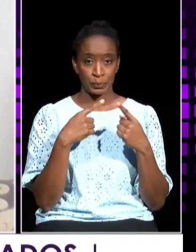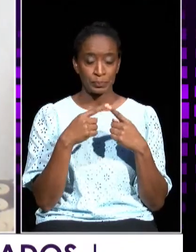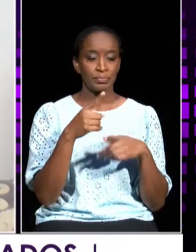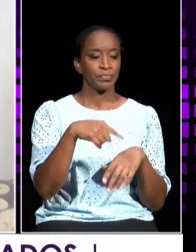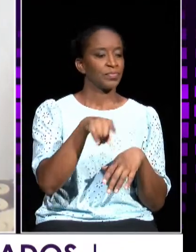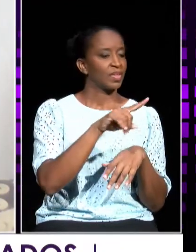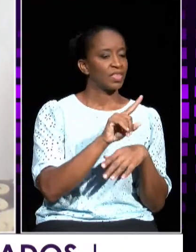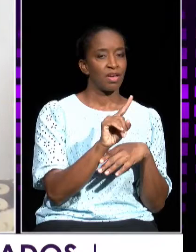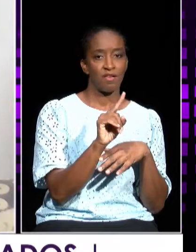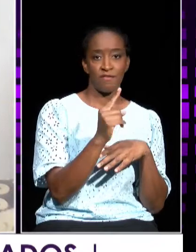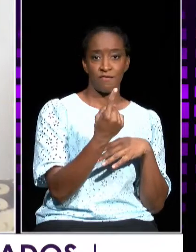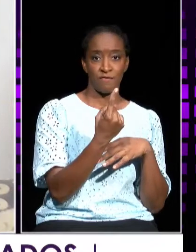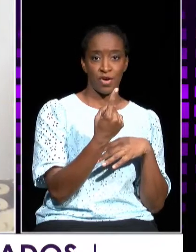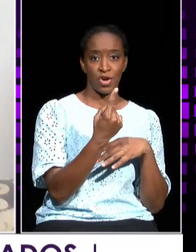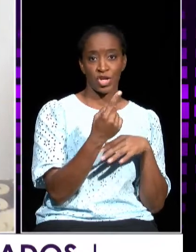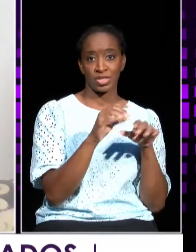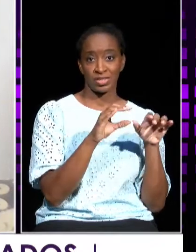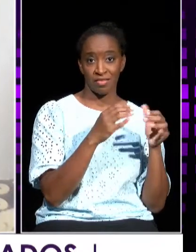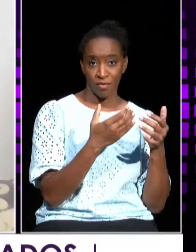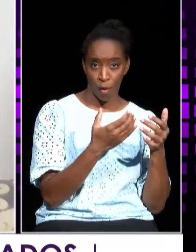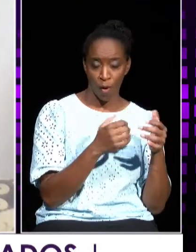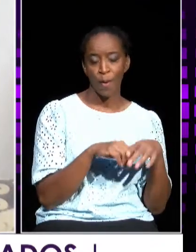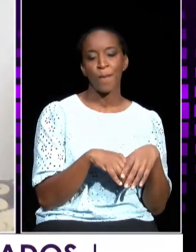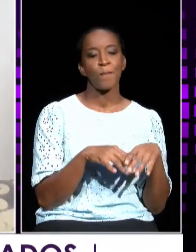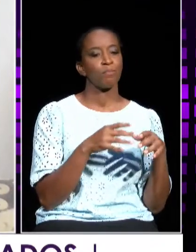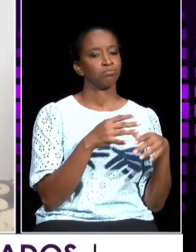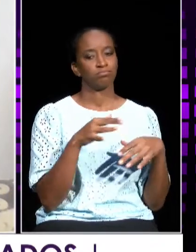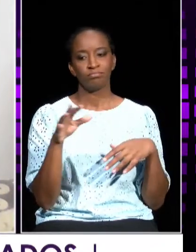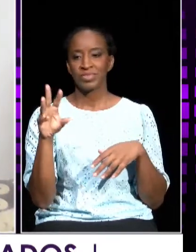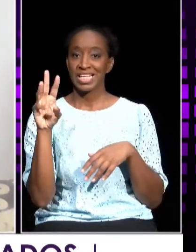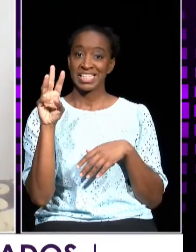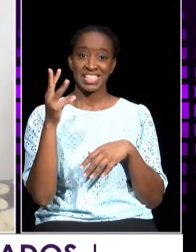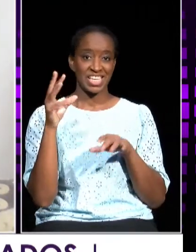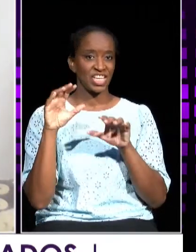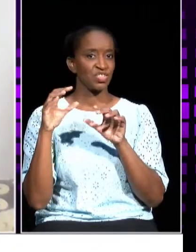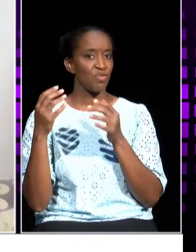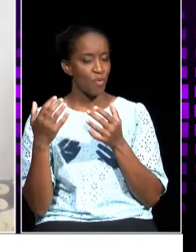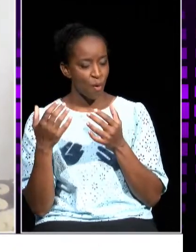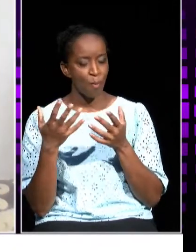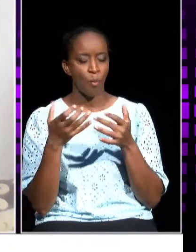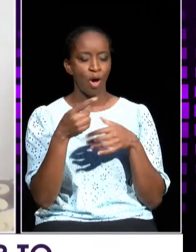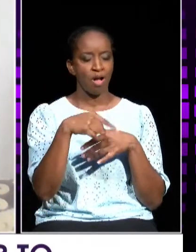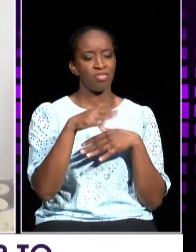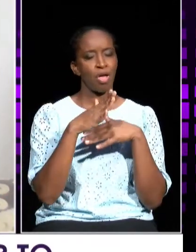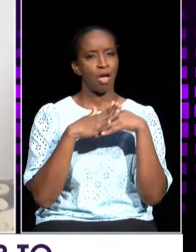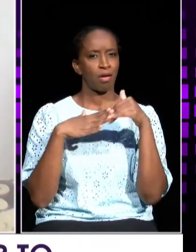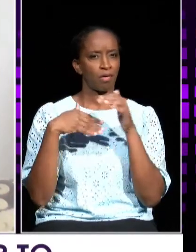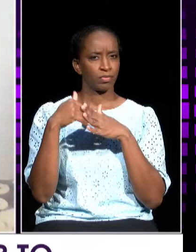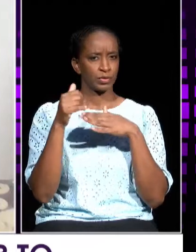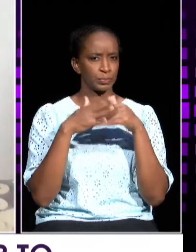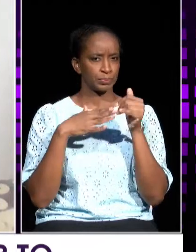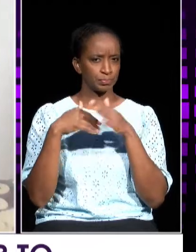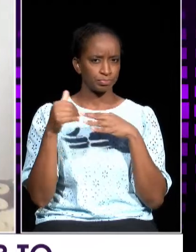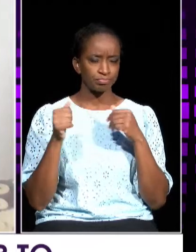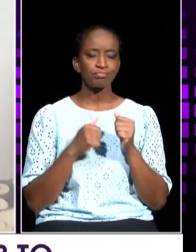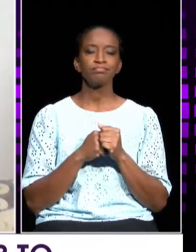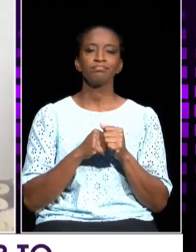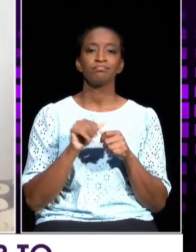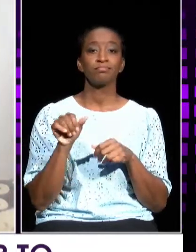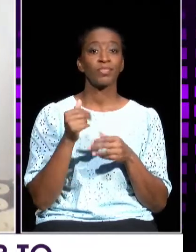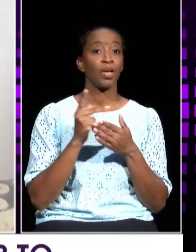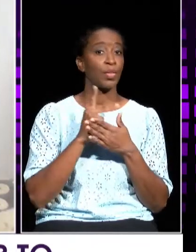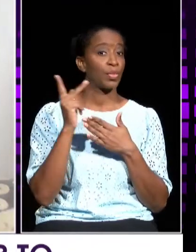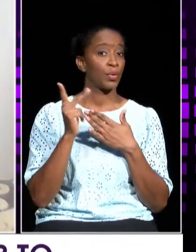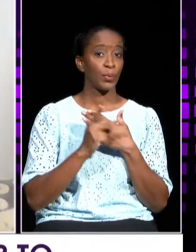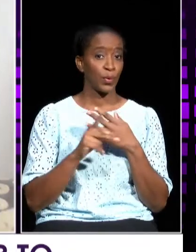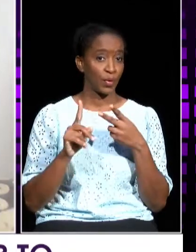possible. The next program we implemented was the peer tutoring program, where